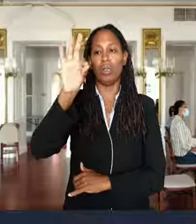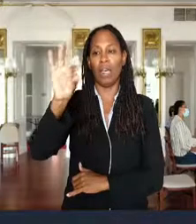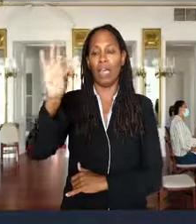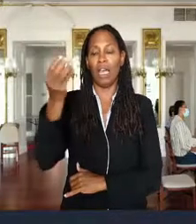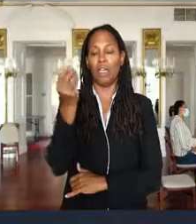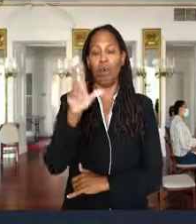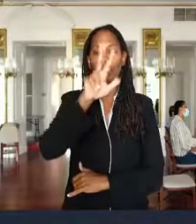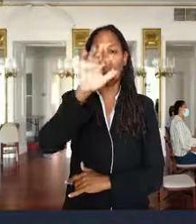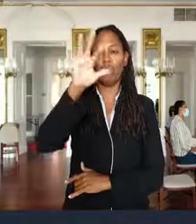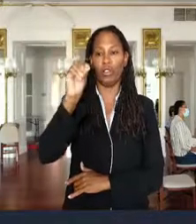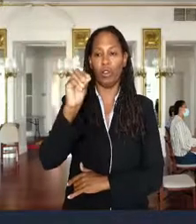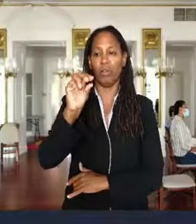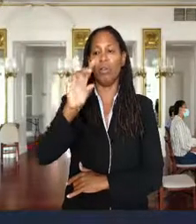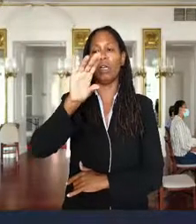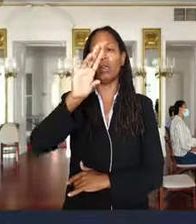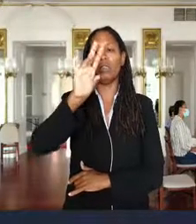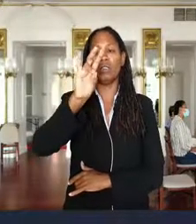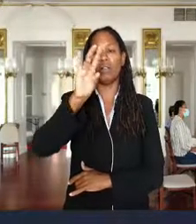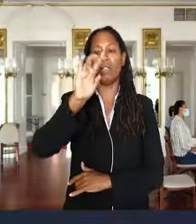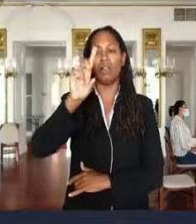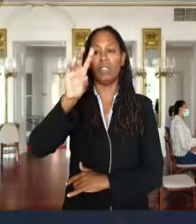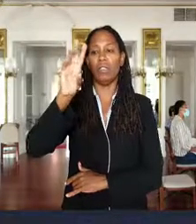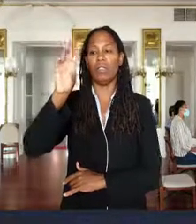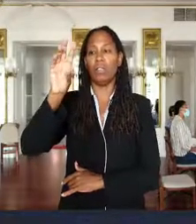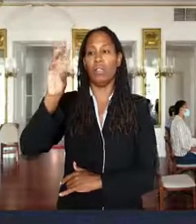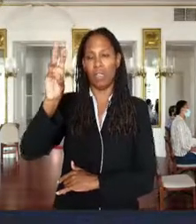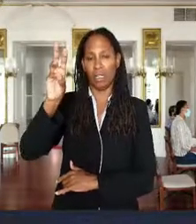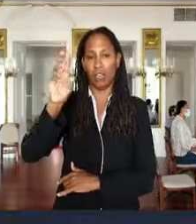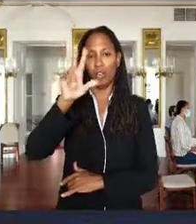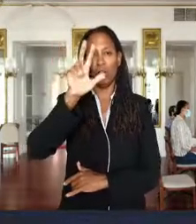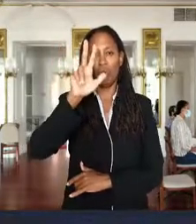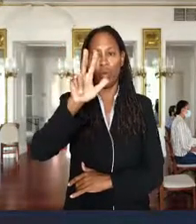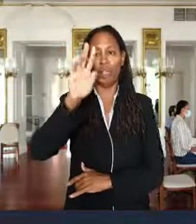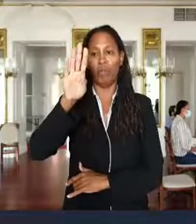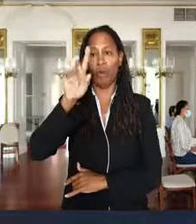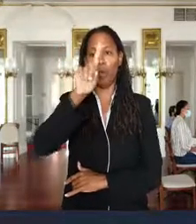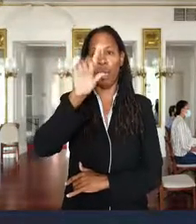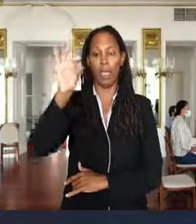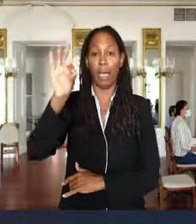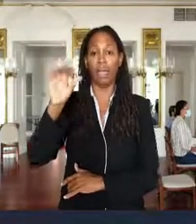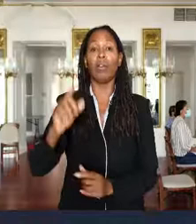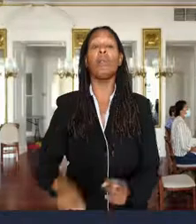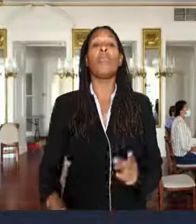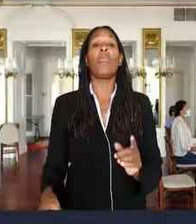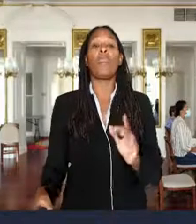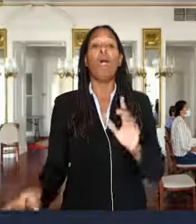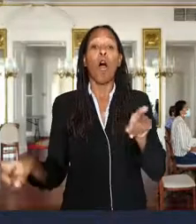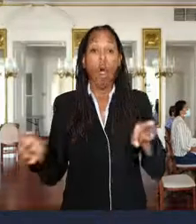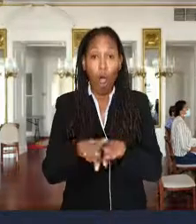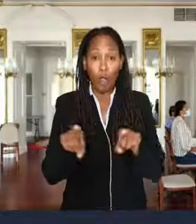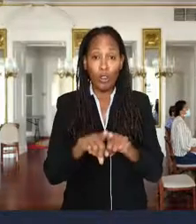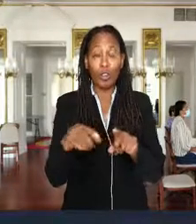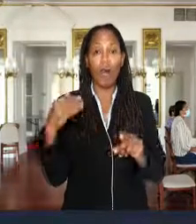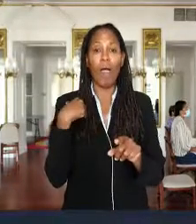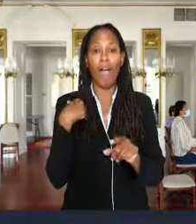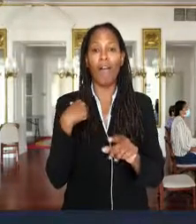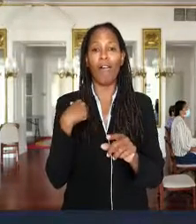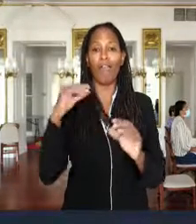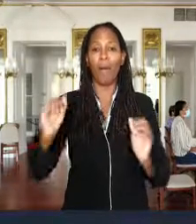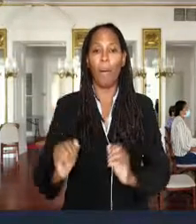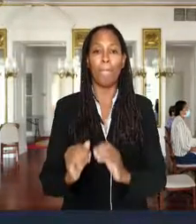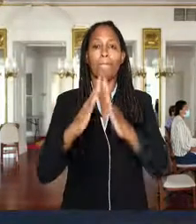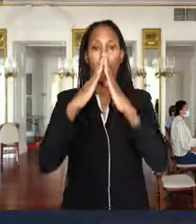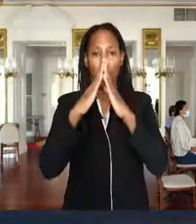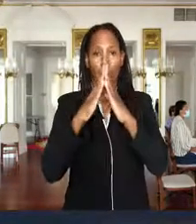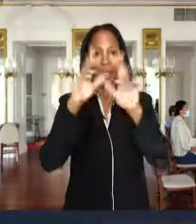340-776-1519. We are also still opening pop-up testing. You can pre-register for pop-up testing online